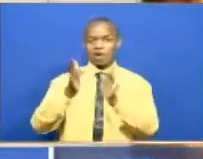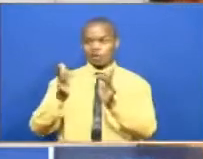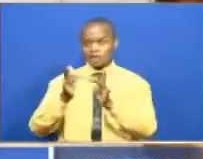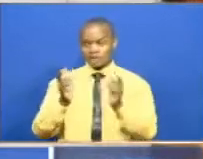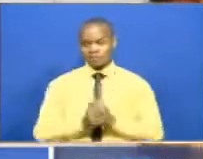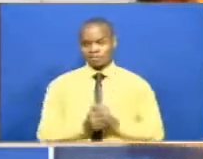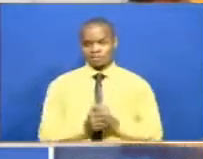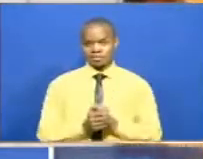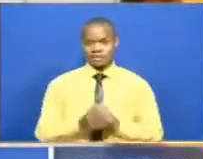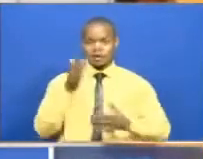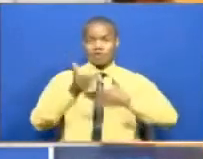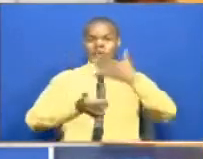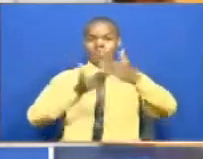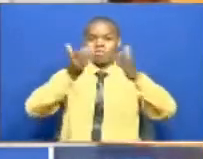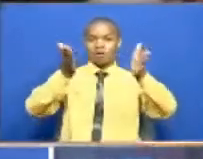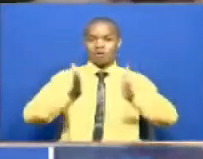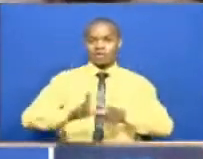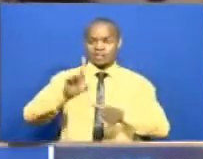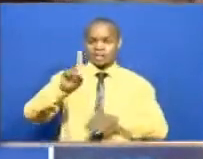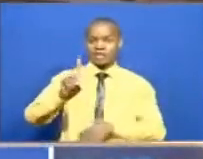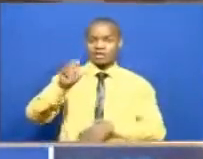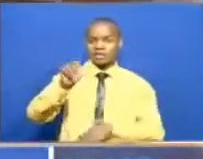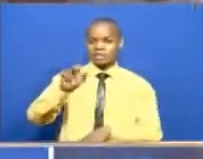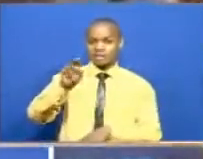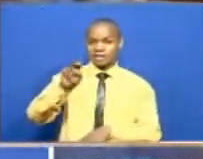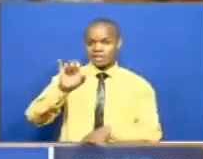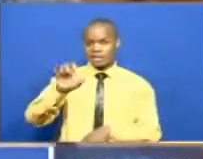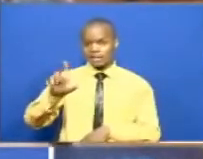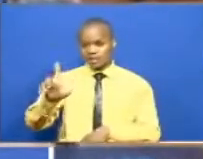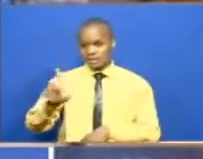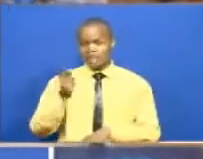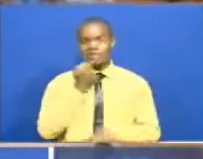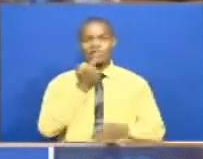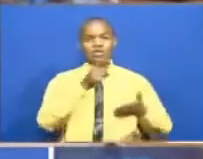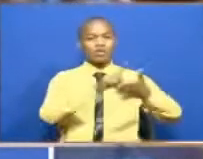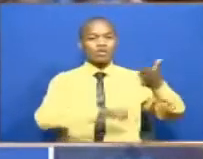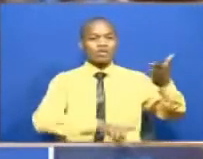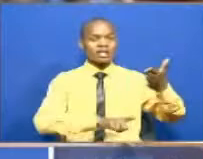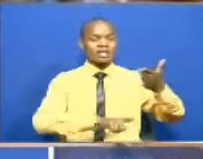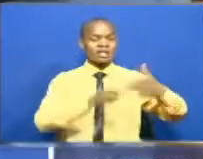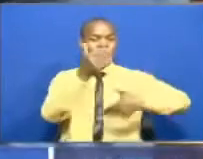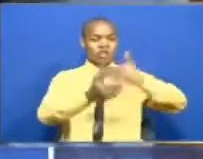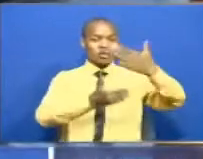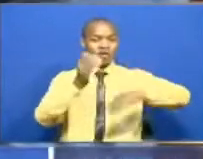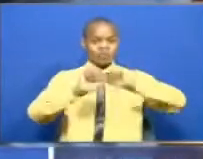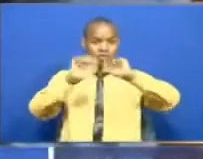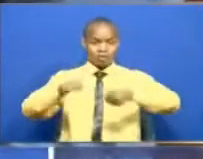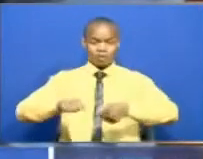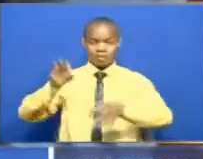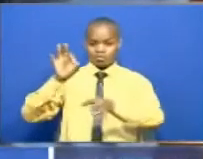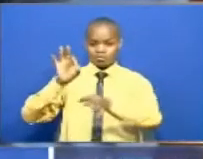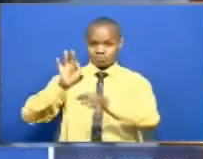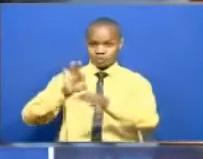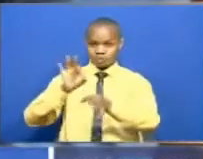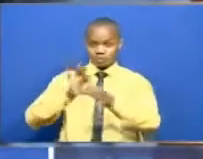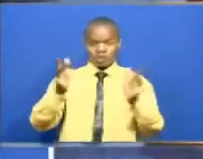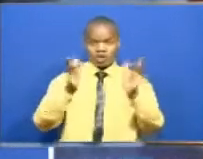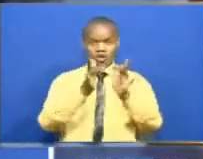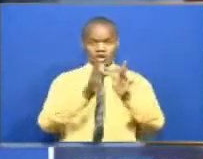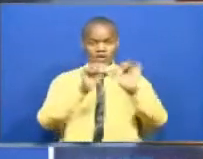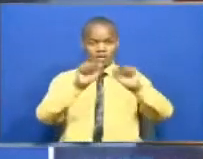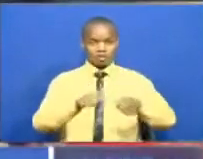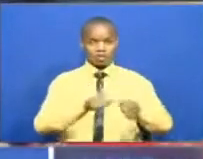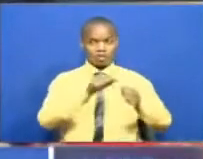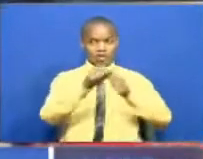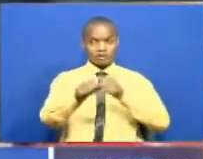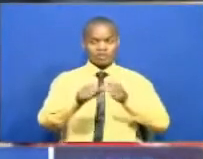Daniel Mugende, University of Embu Vice Chancellor, said the institution chose to do online elections in order to avoid student leadership